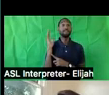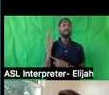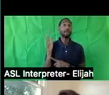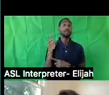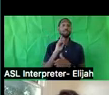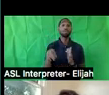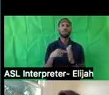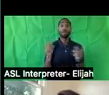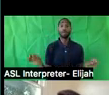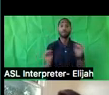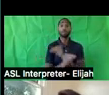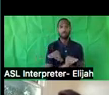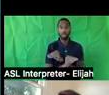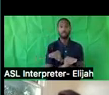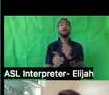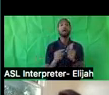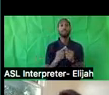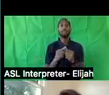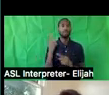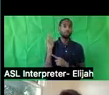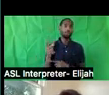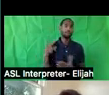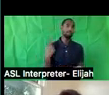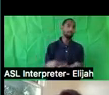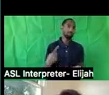role play again, and then 3 minutes to debrief.